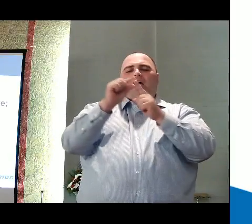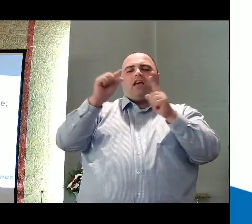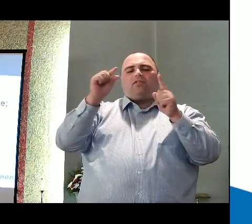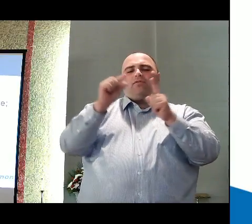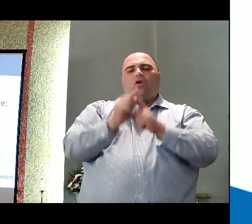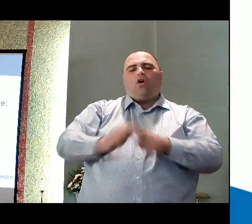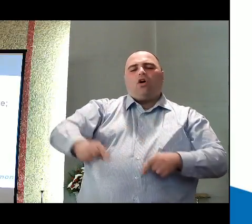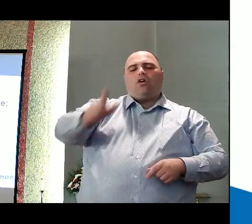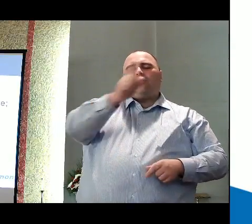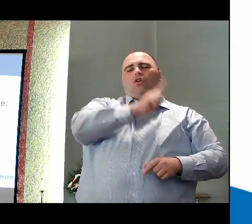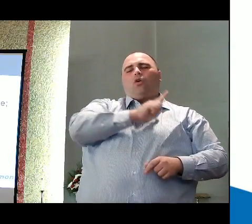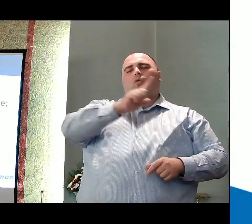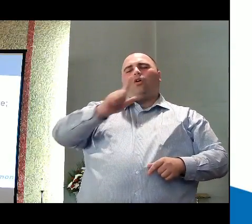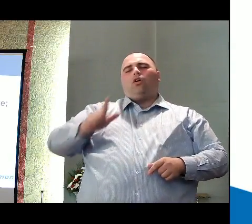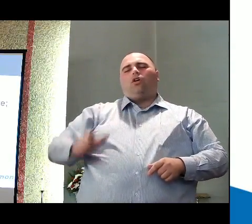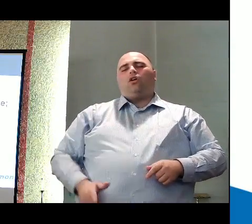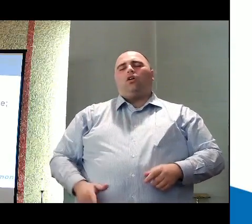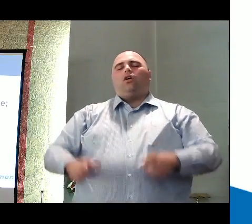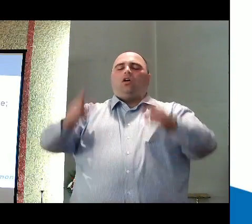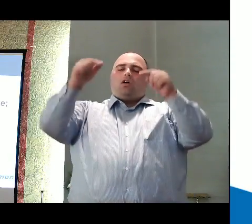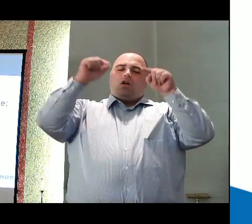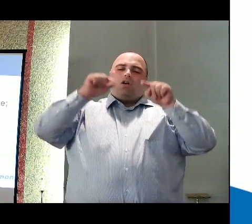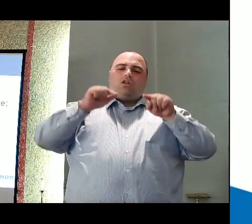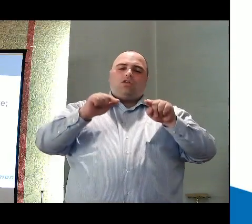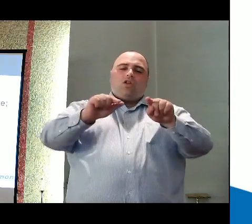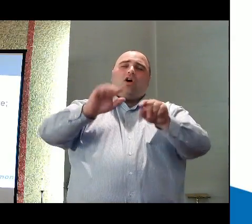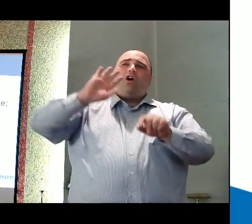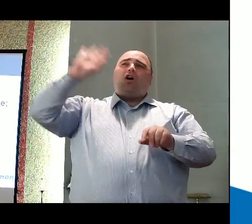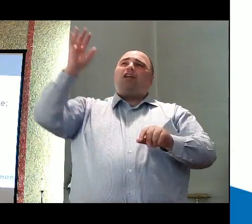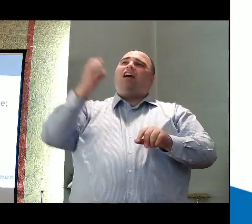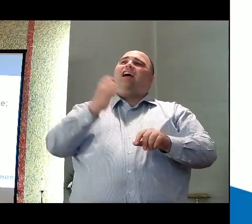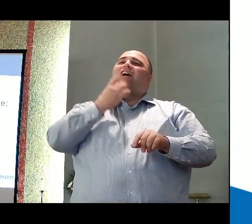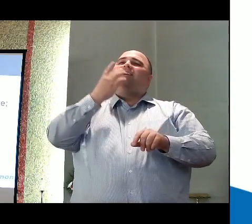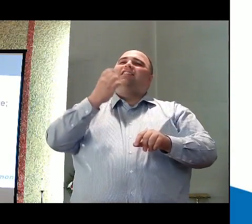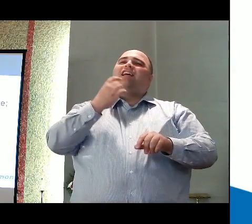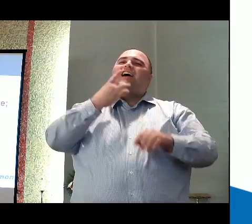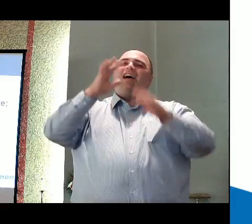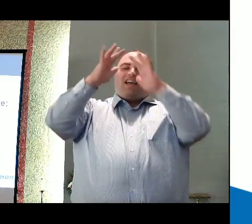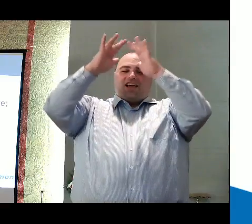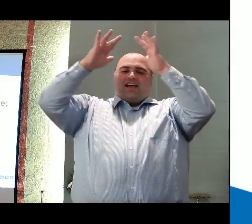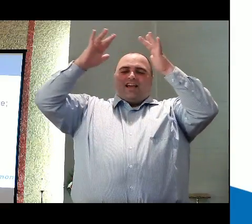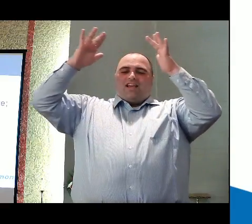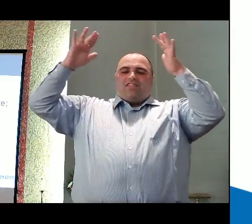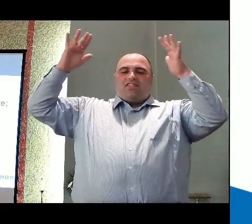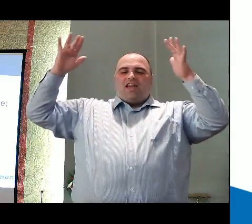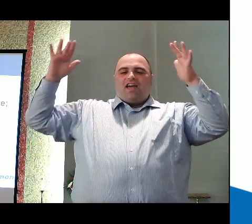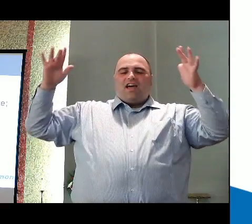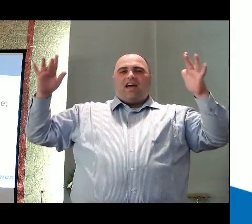Send forth your word, Lord, and let